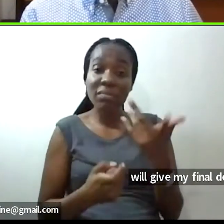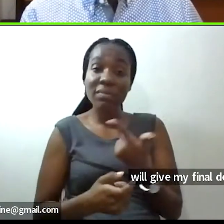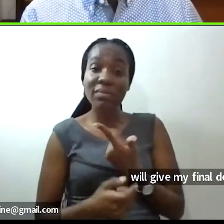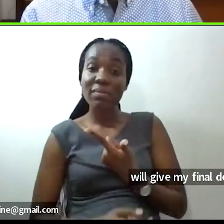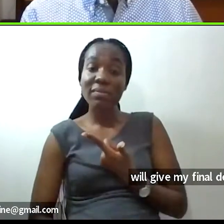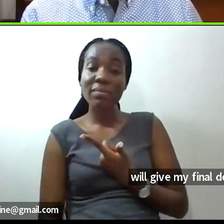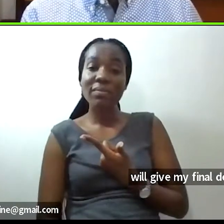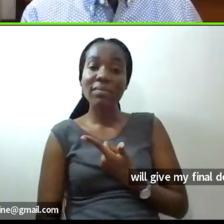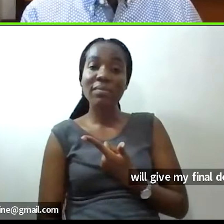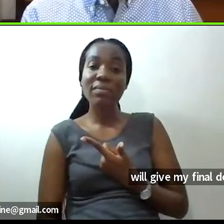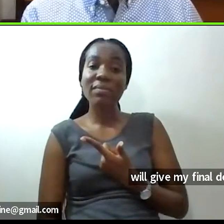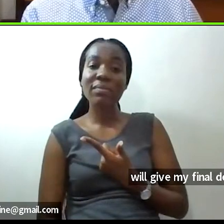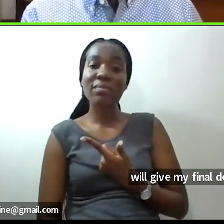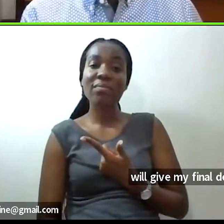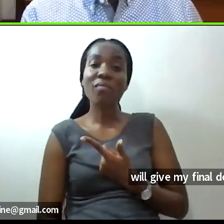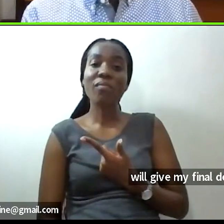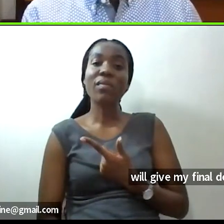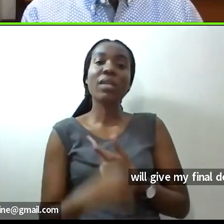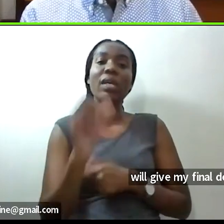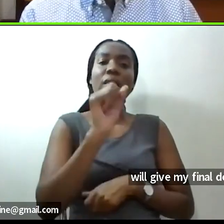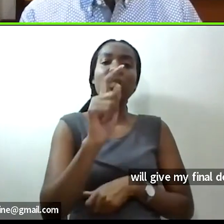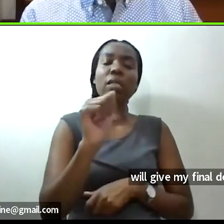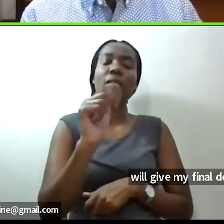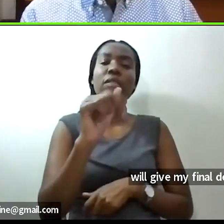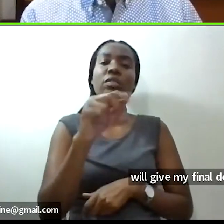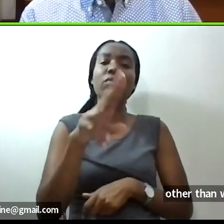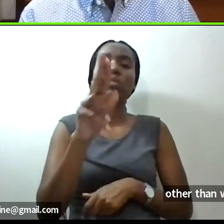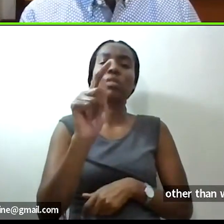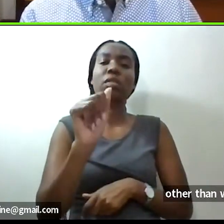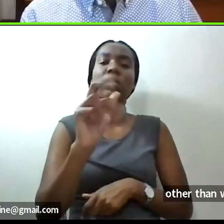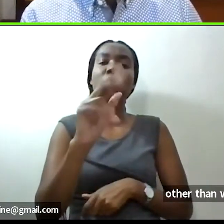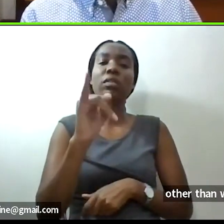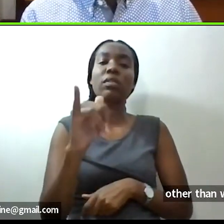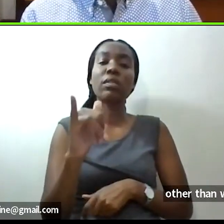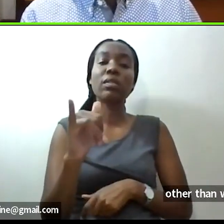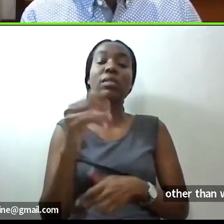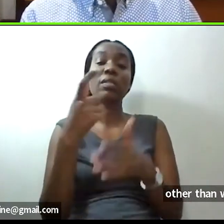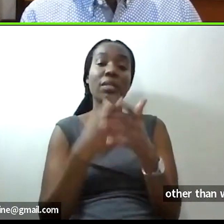what is called statutory charges or the brokerage fees, nothing else.